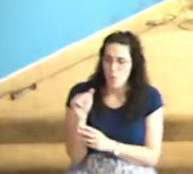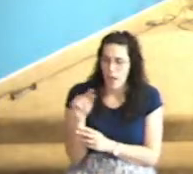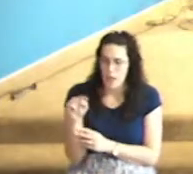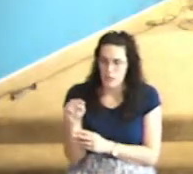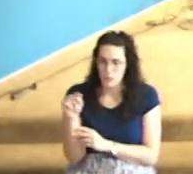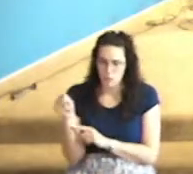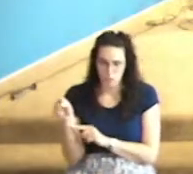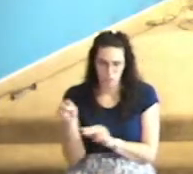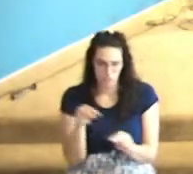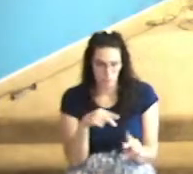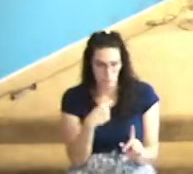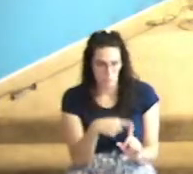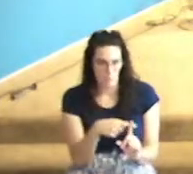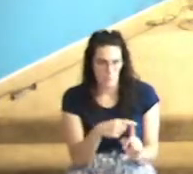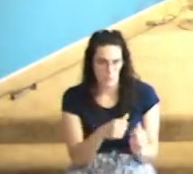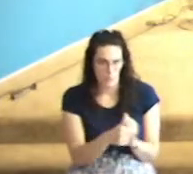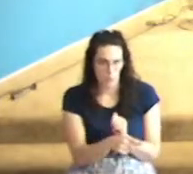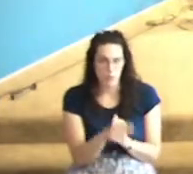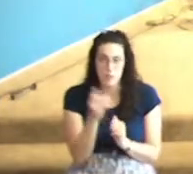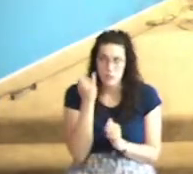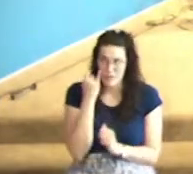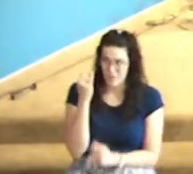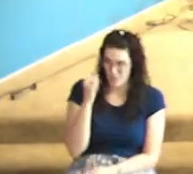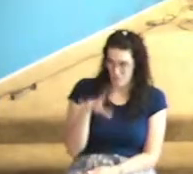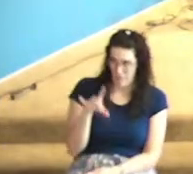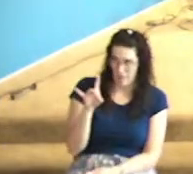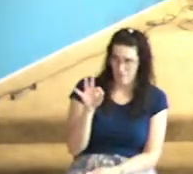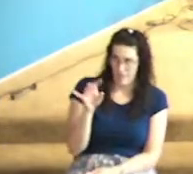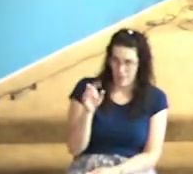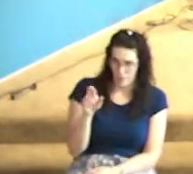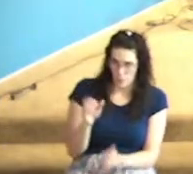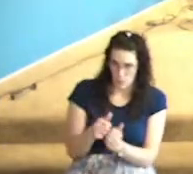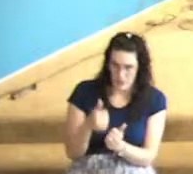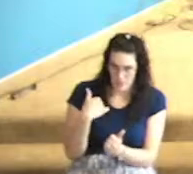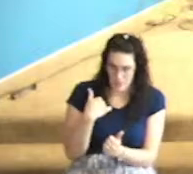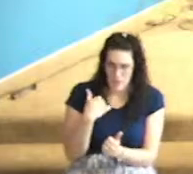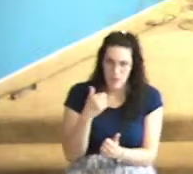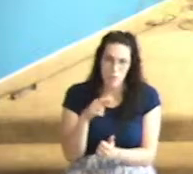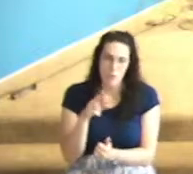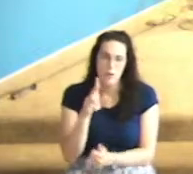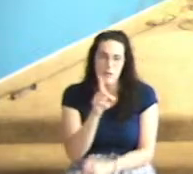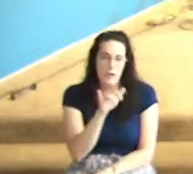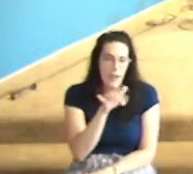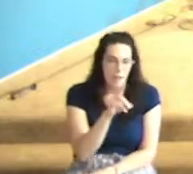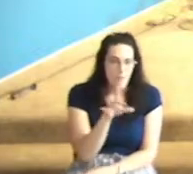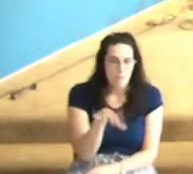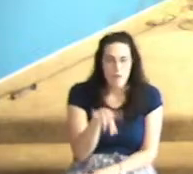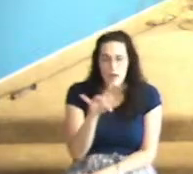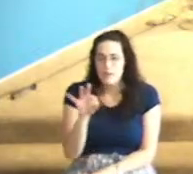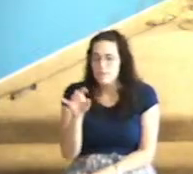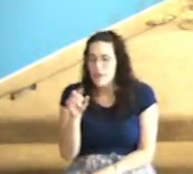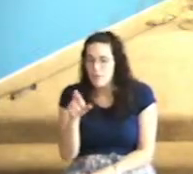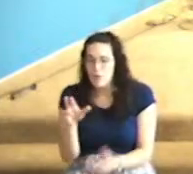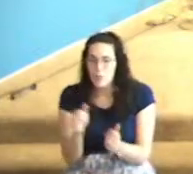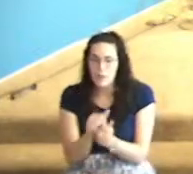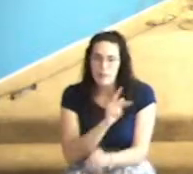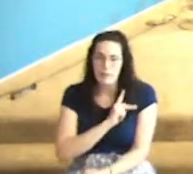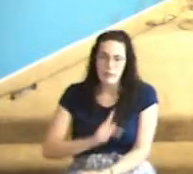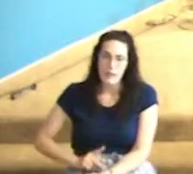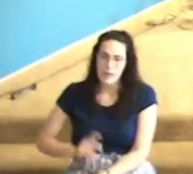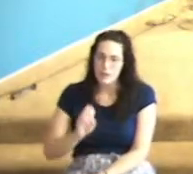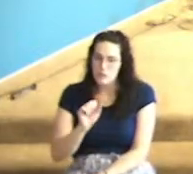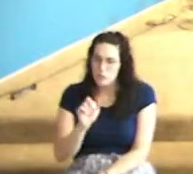story, she says, if I found favor. David finds favor in the eyes of King Saul and also in the